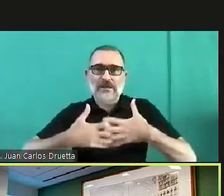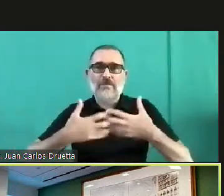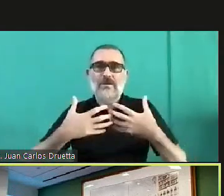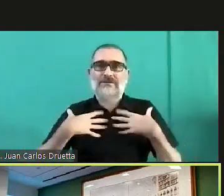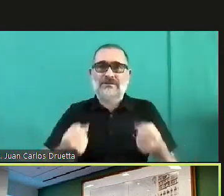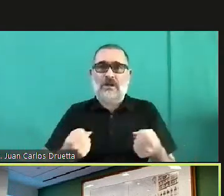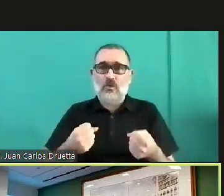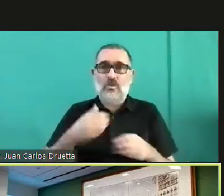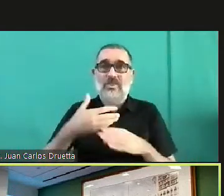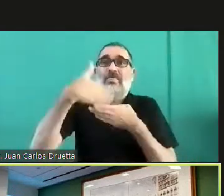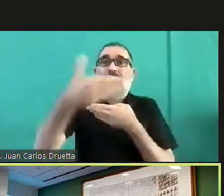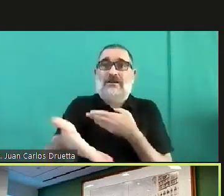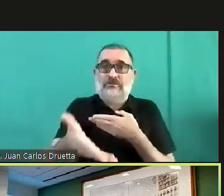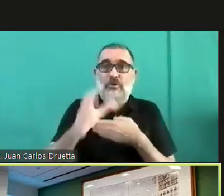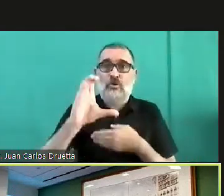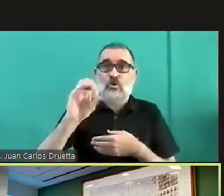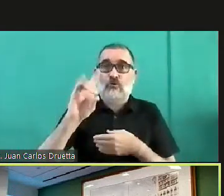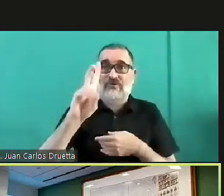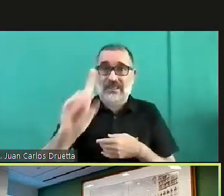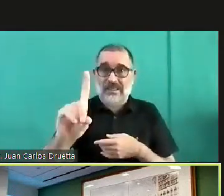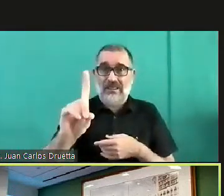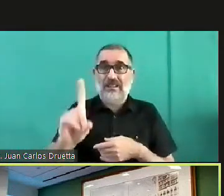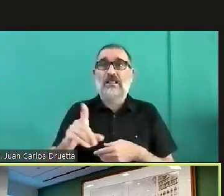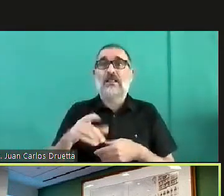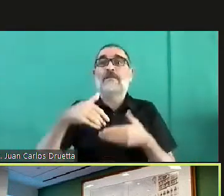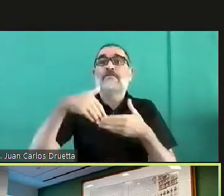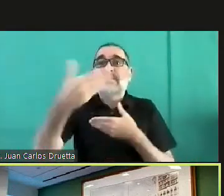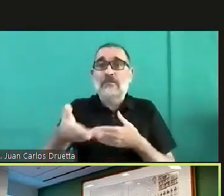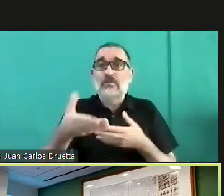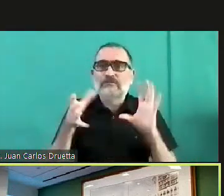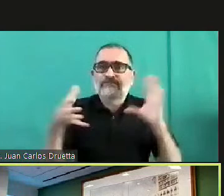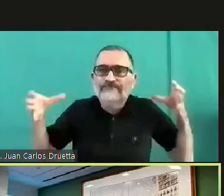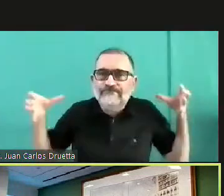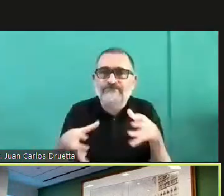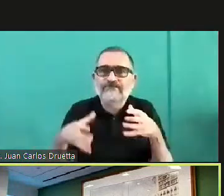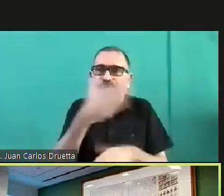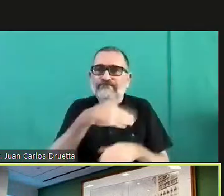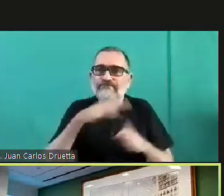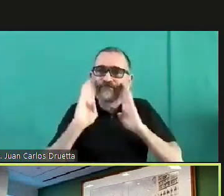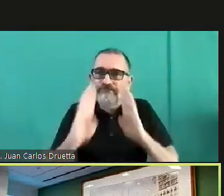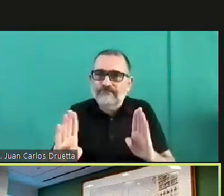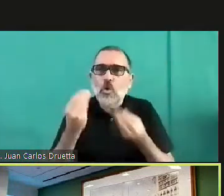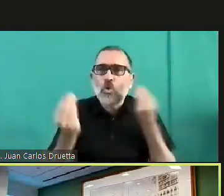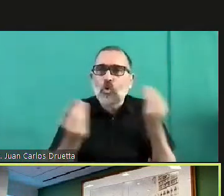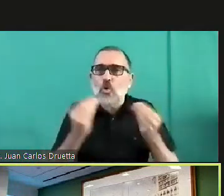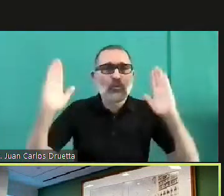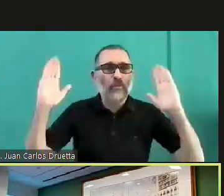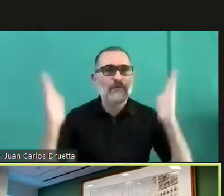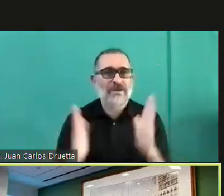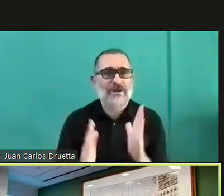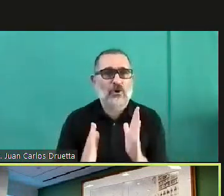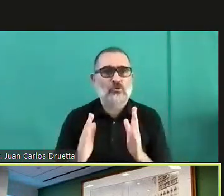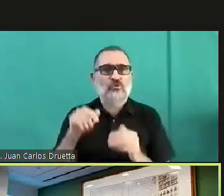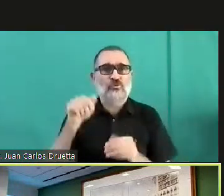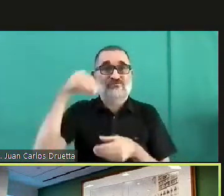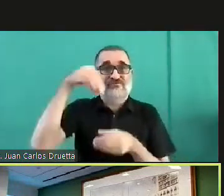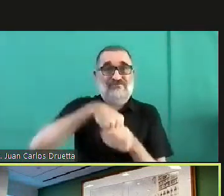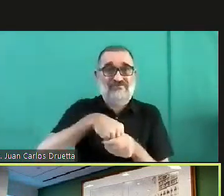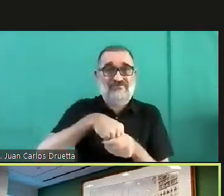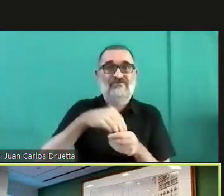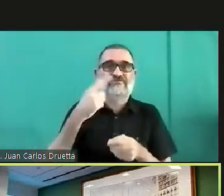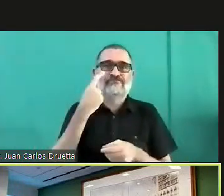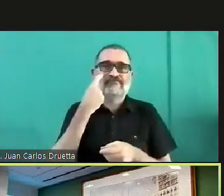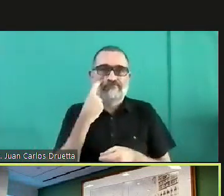policies. And as was mentioned, we've committed 16 years of effort to this non-communicable disease